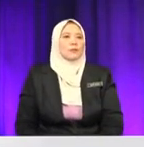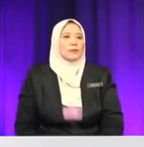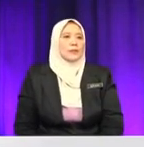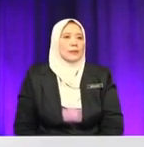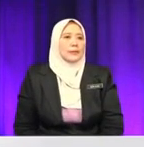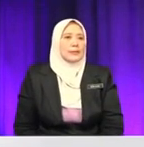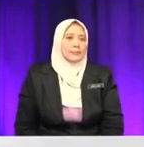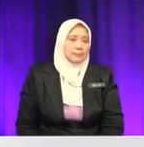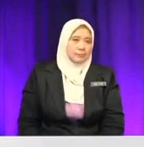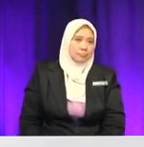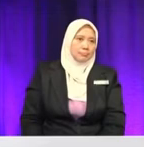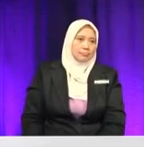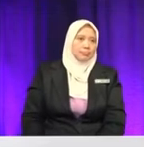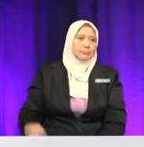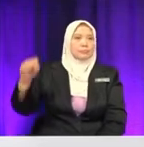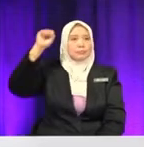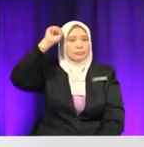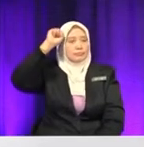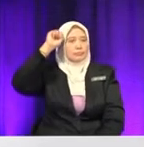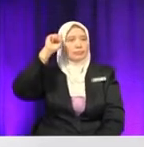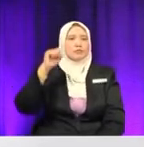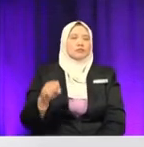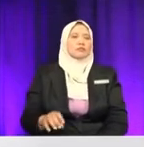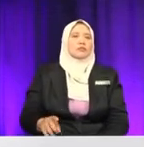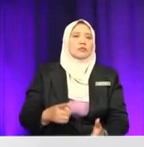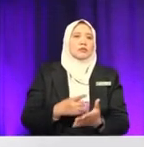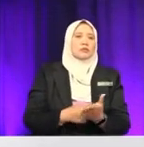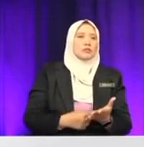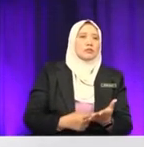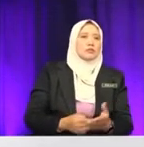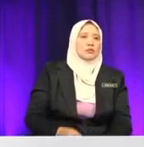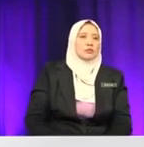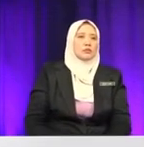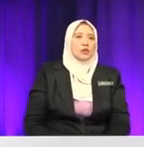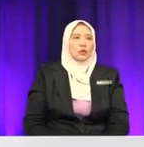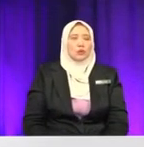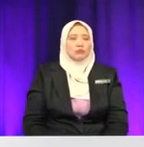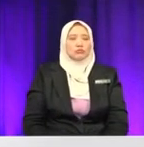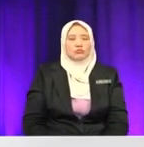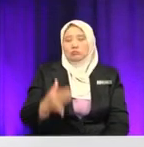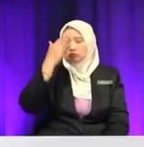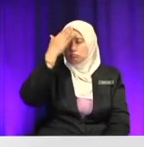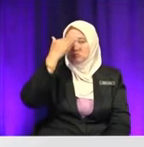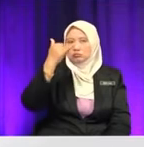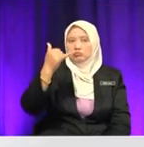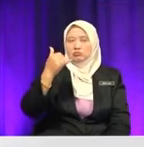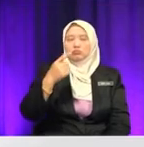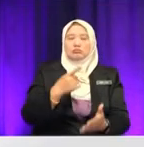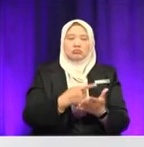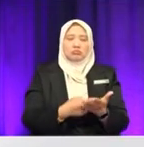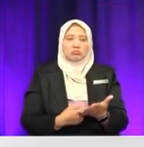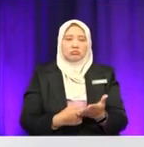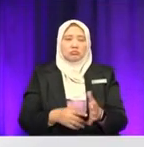Can I give it a shot? Okay, Aiman. So what's your question, Aiman? What's your choice? Why, what, or how? My choice is